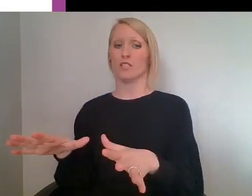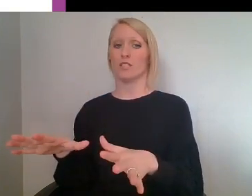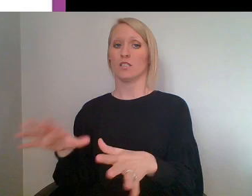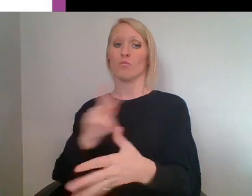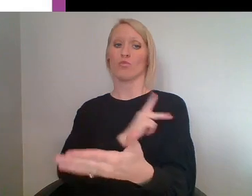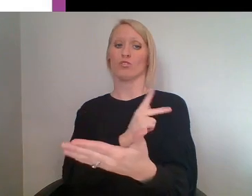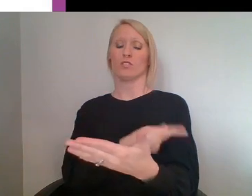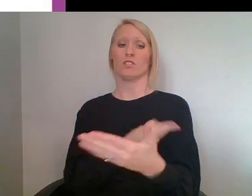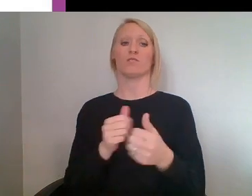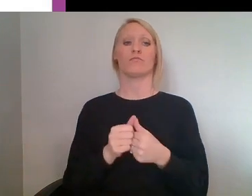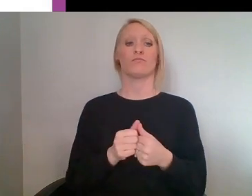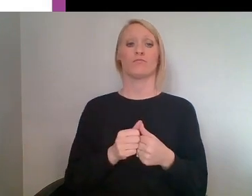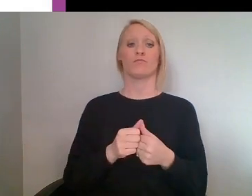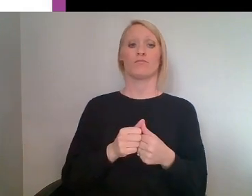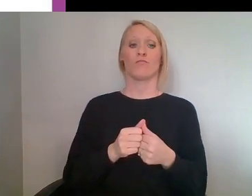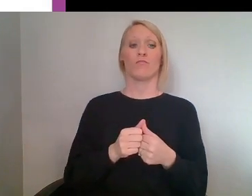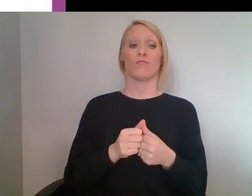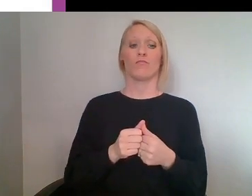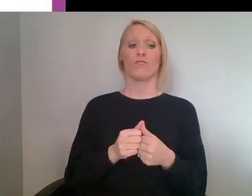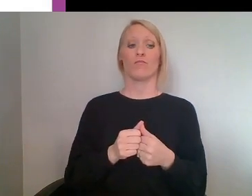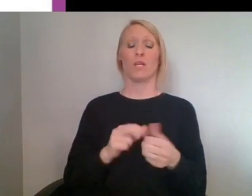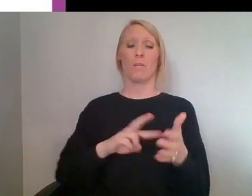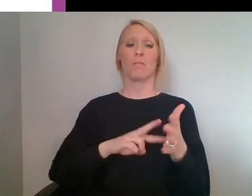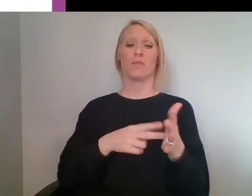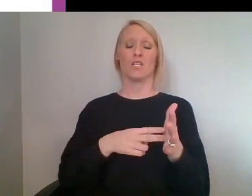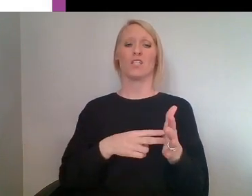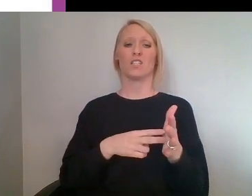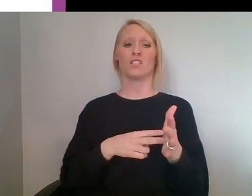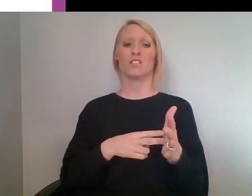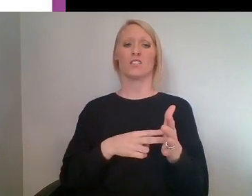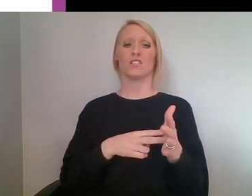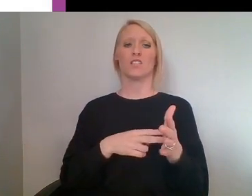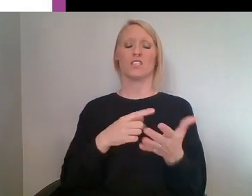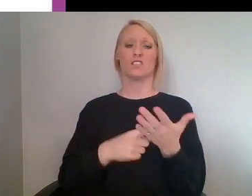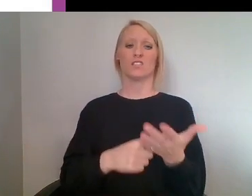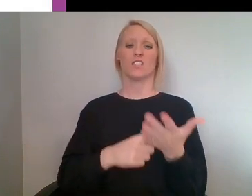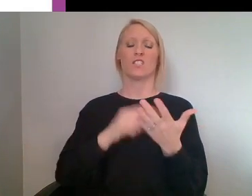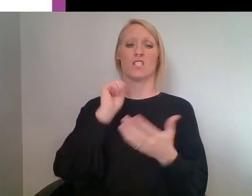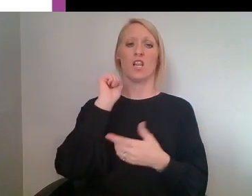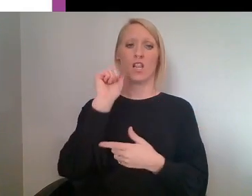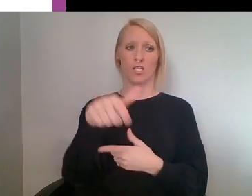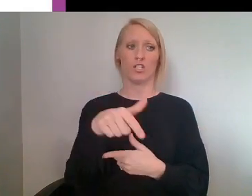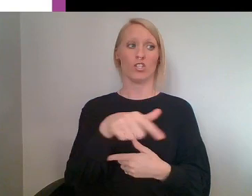incomplete. But just think animal, plant. So there's two different sources that these come from.